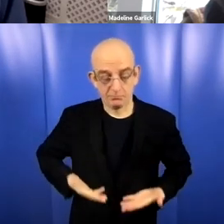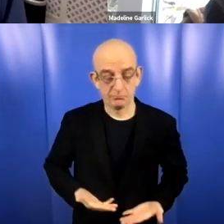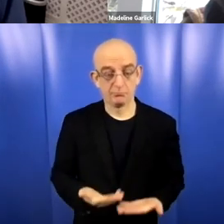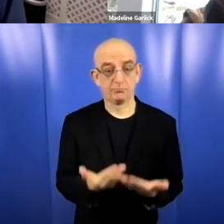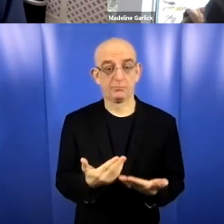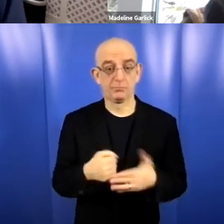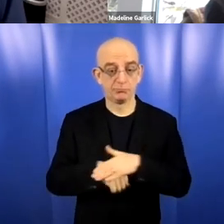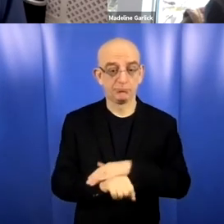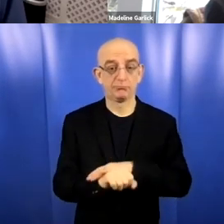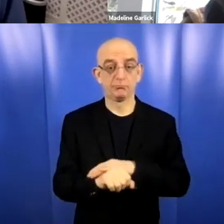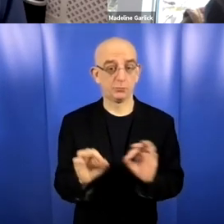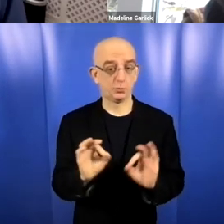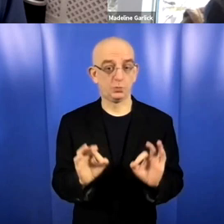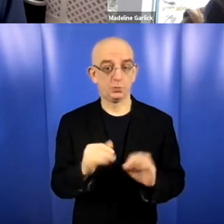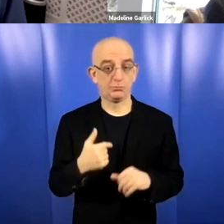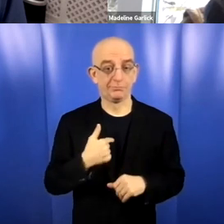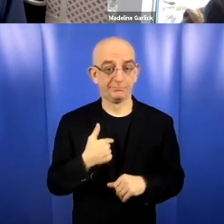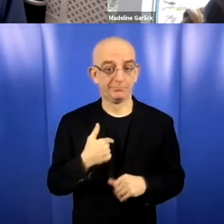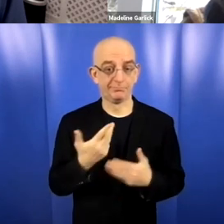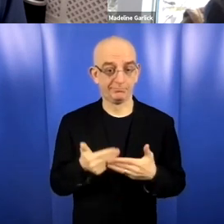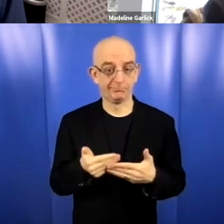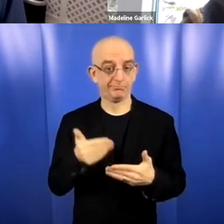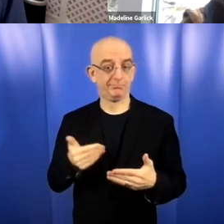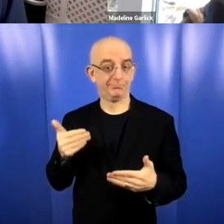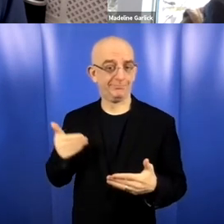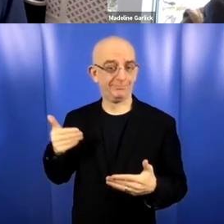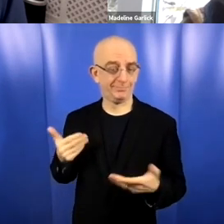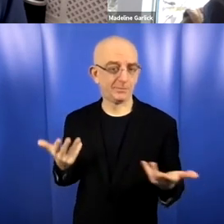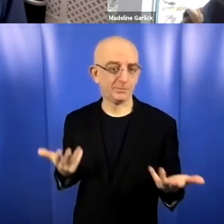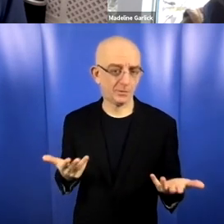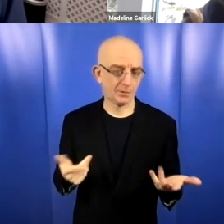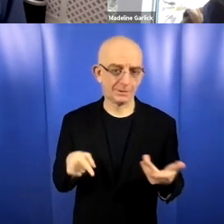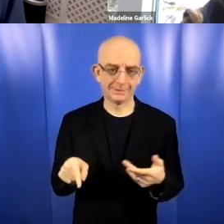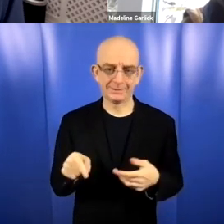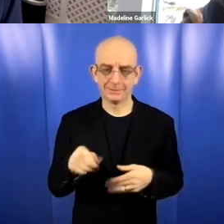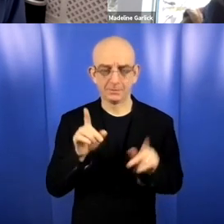every displacement situation, there were causes.